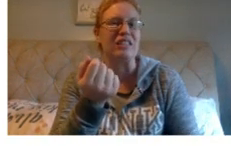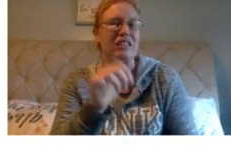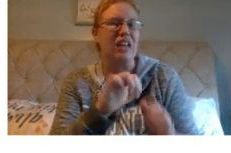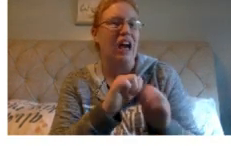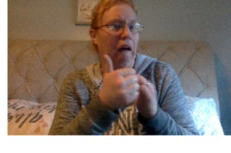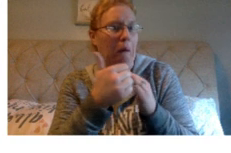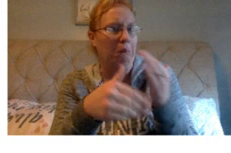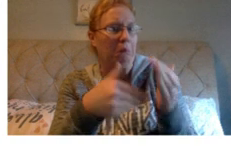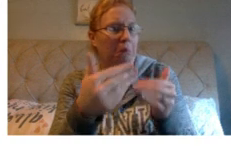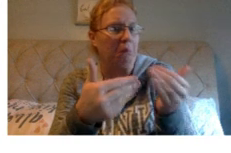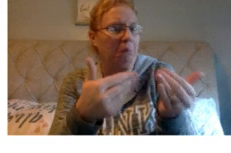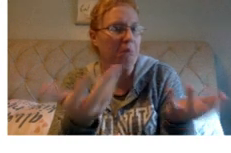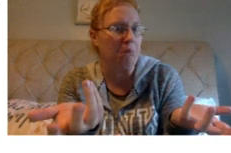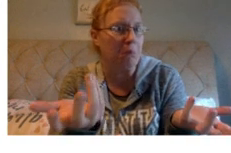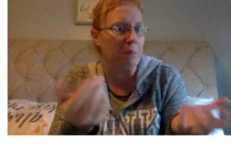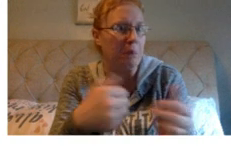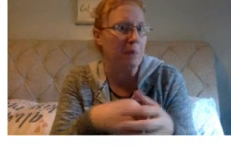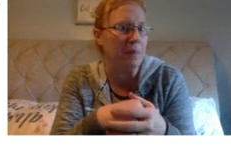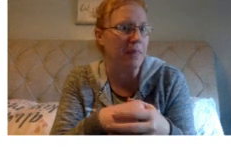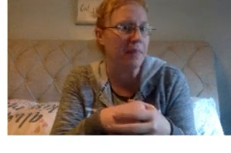does it go?